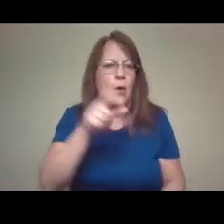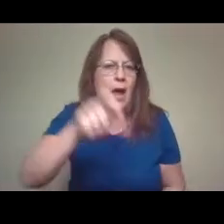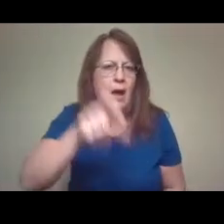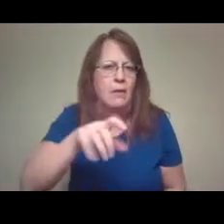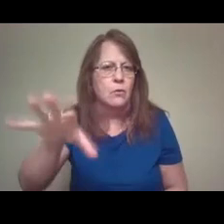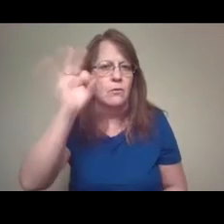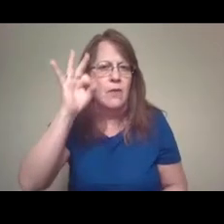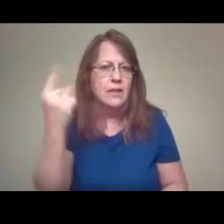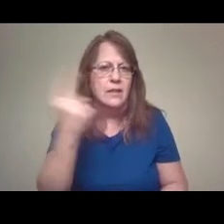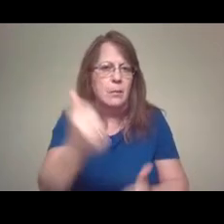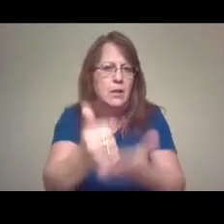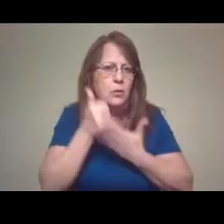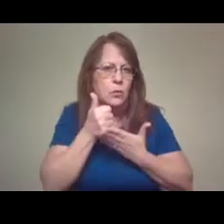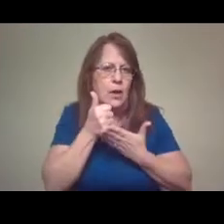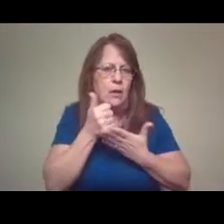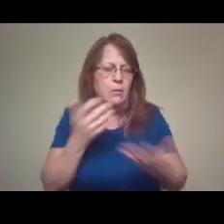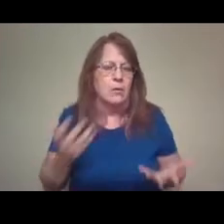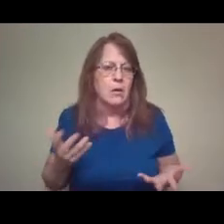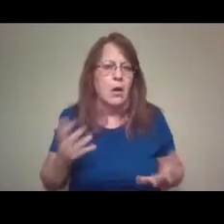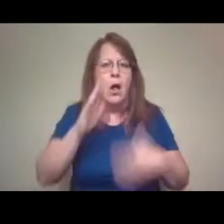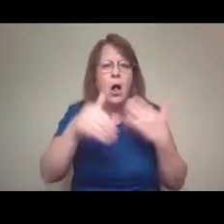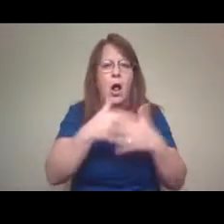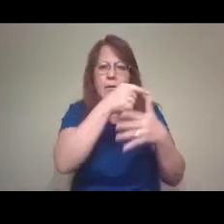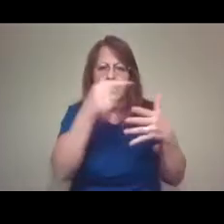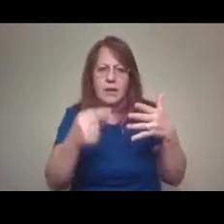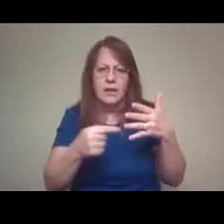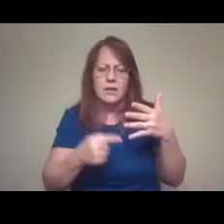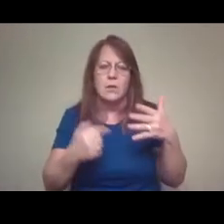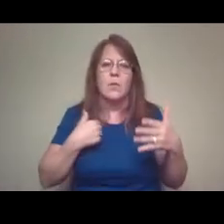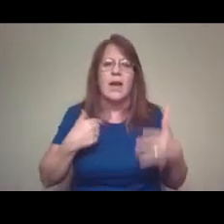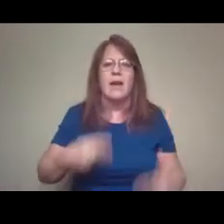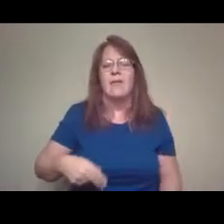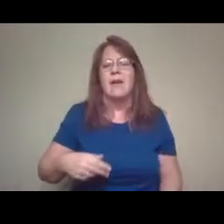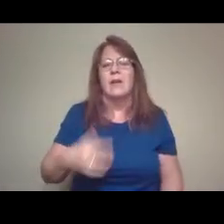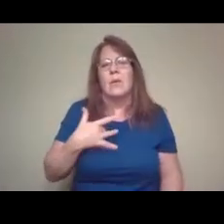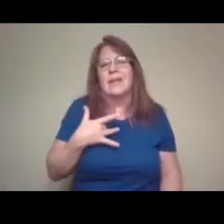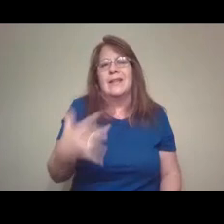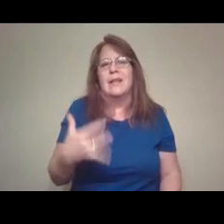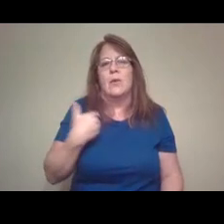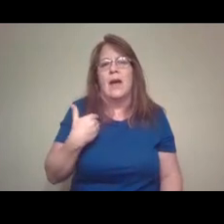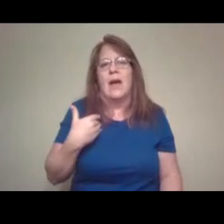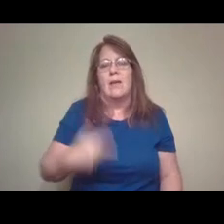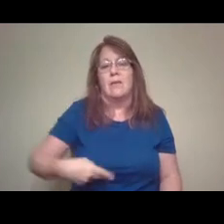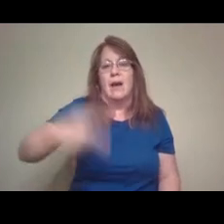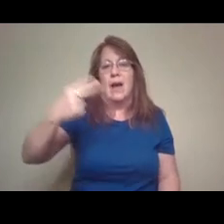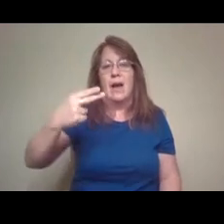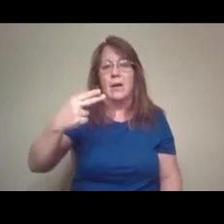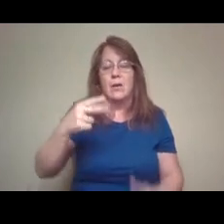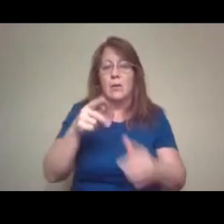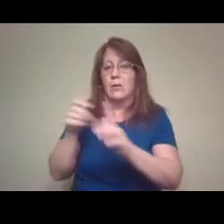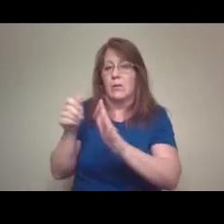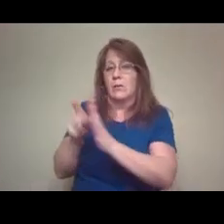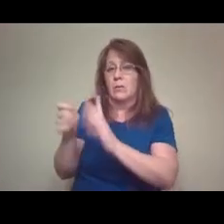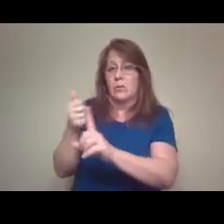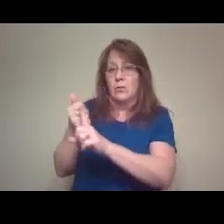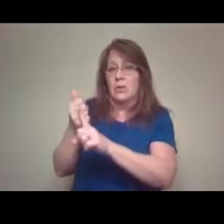factors combined mean that we tend to have some of the higher suicide rates along with other states that are similar to us. Next